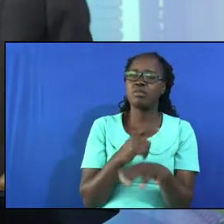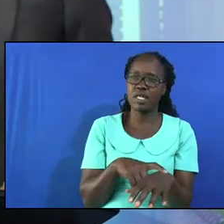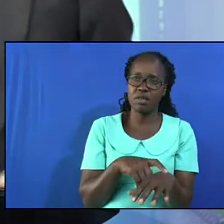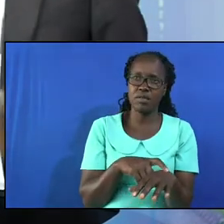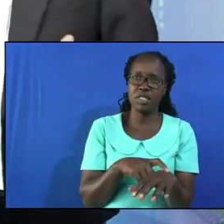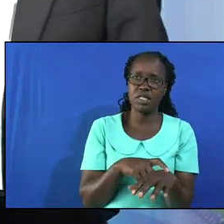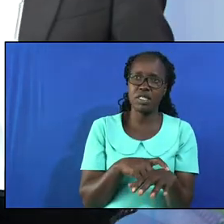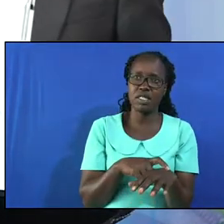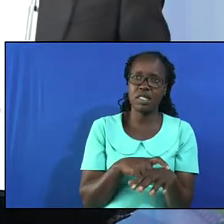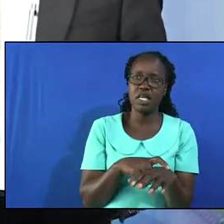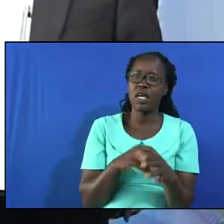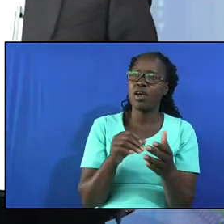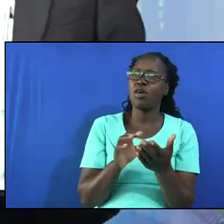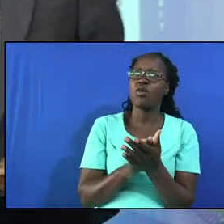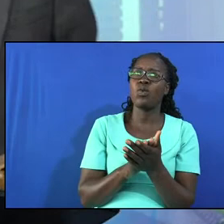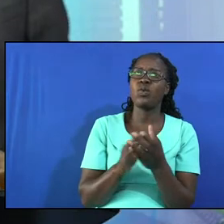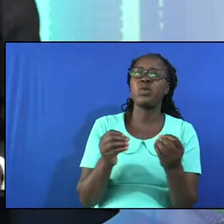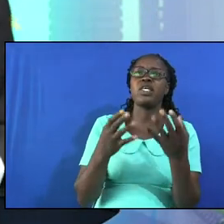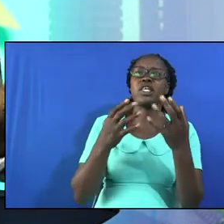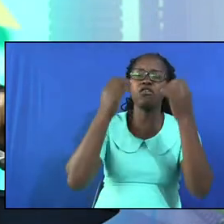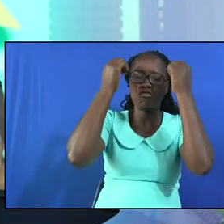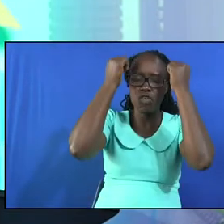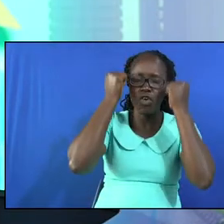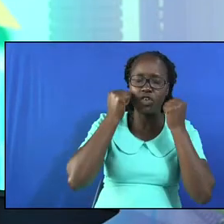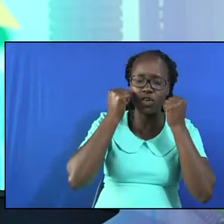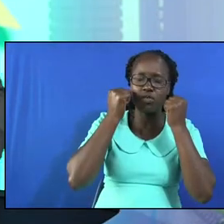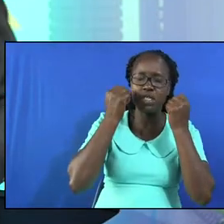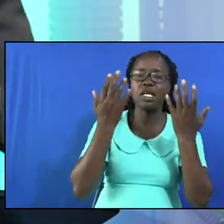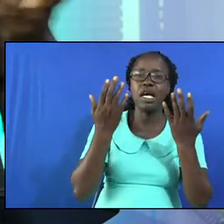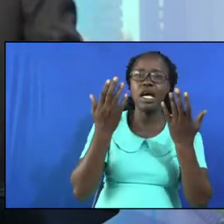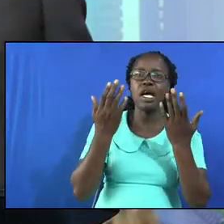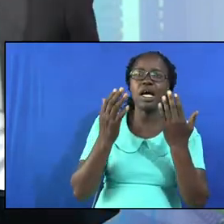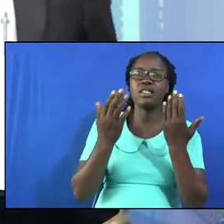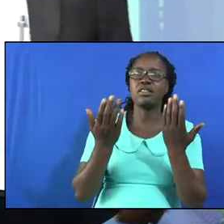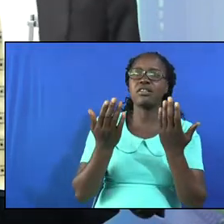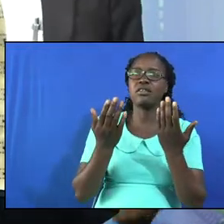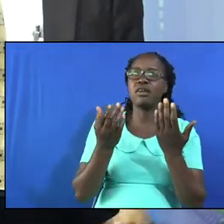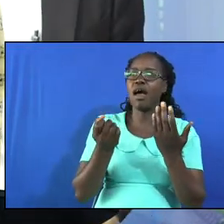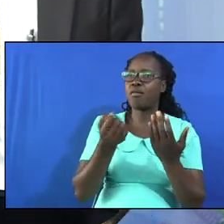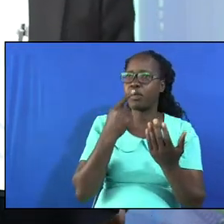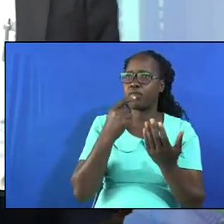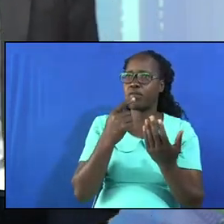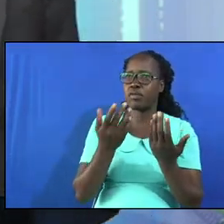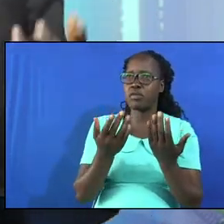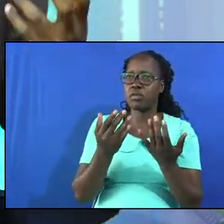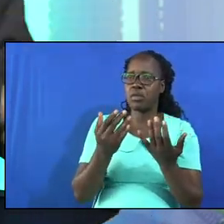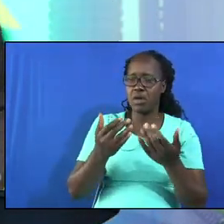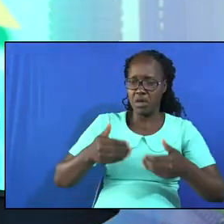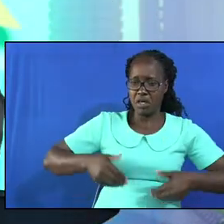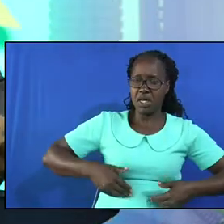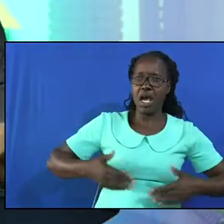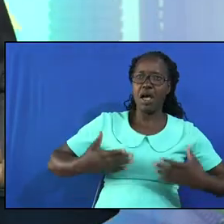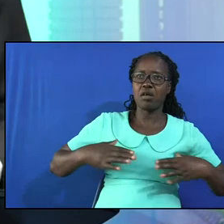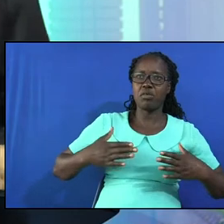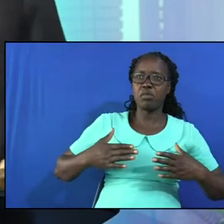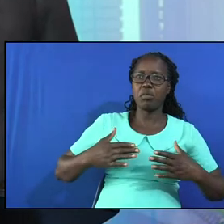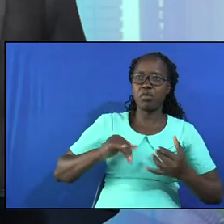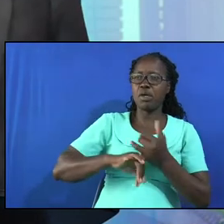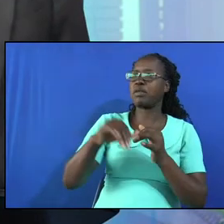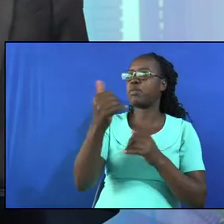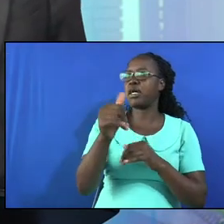Sometimes we issue condoms and contraceptives to unmarried young people, not because we don't